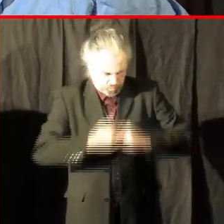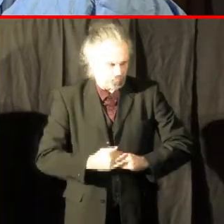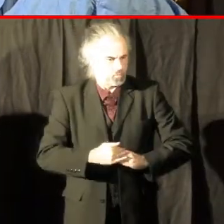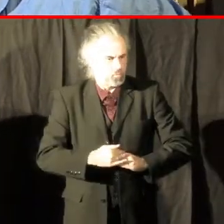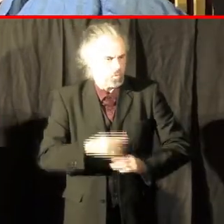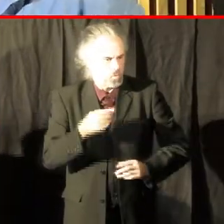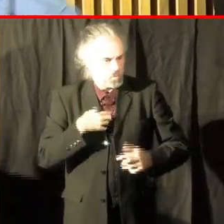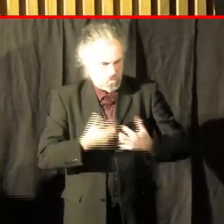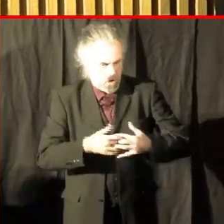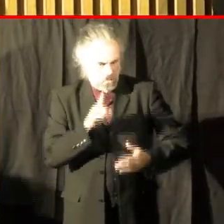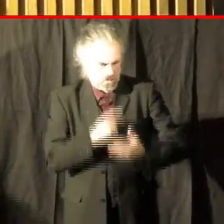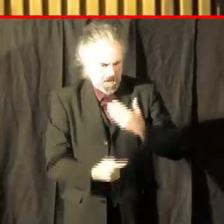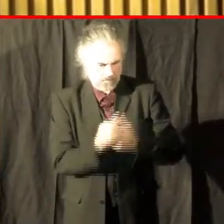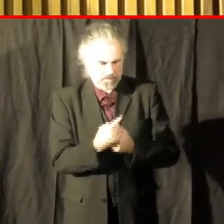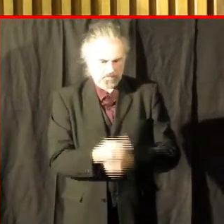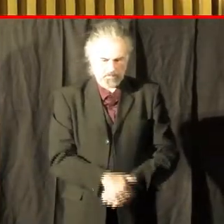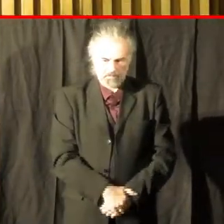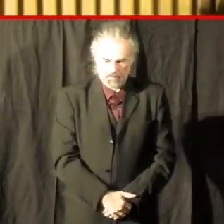what's going on here.